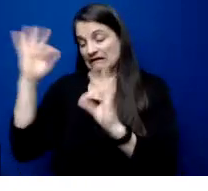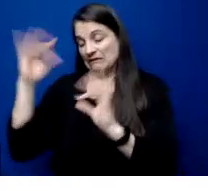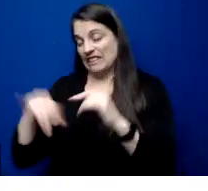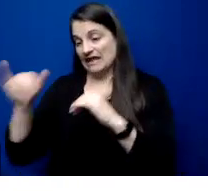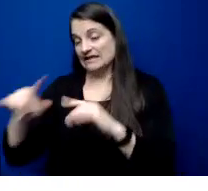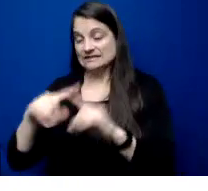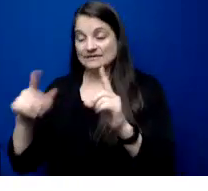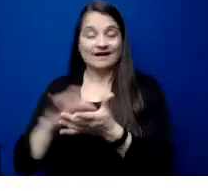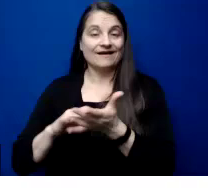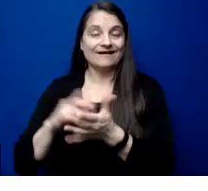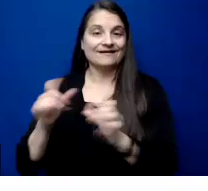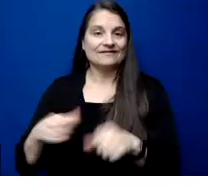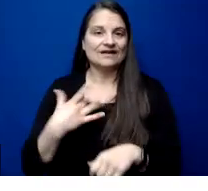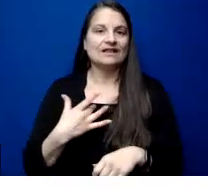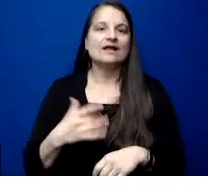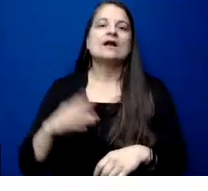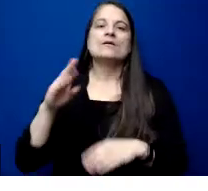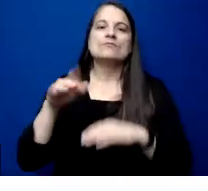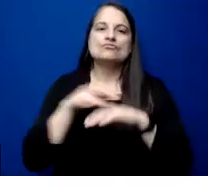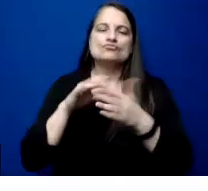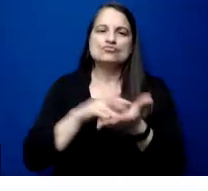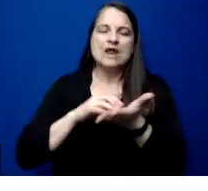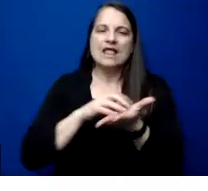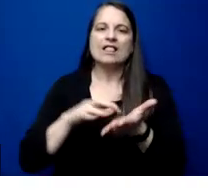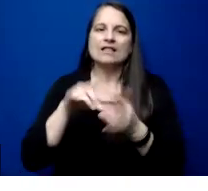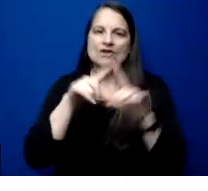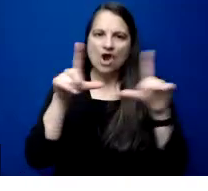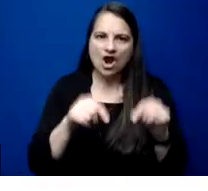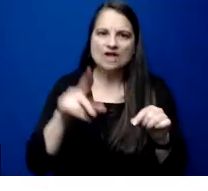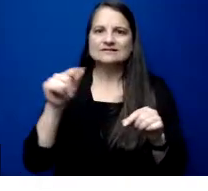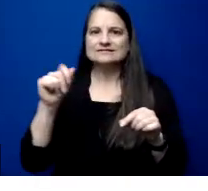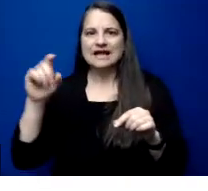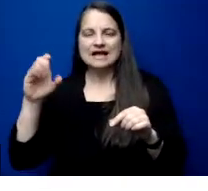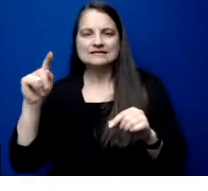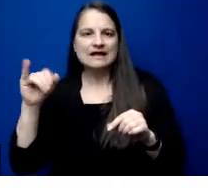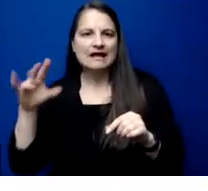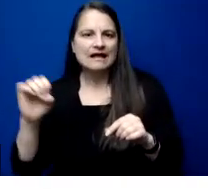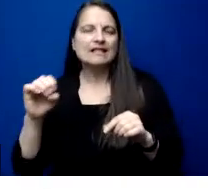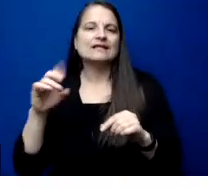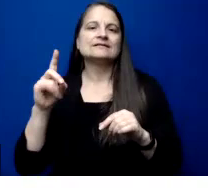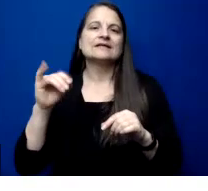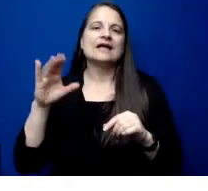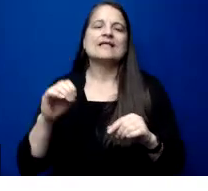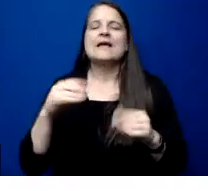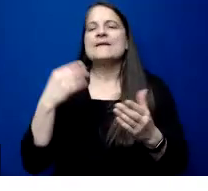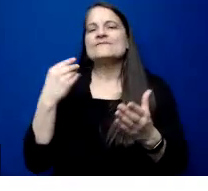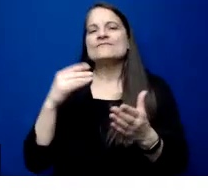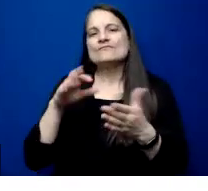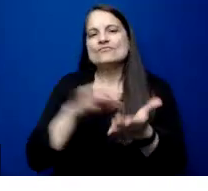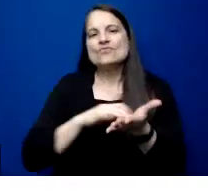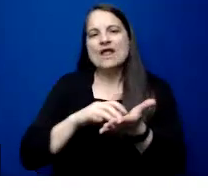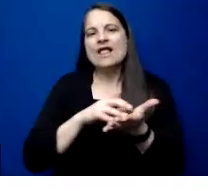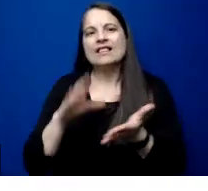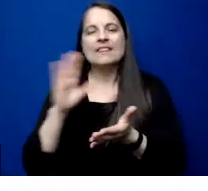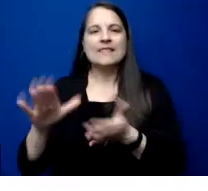did a great job with this. All the braille cards, the braille on the board, and the tactile dice. They even got braille on their money, unlike US. Uno,